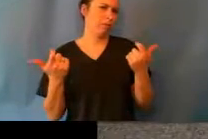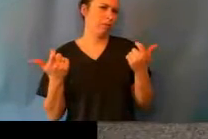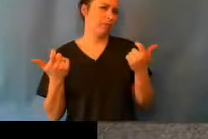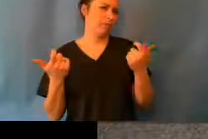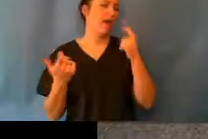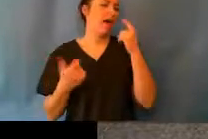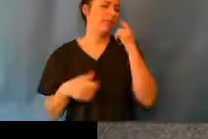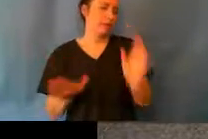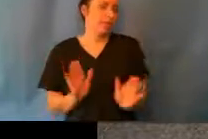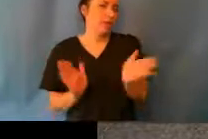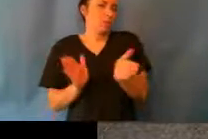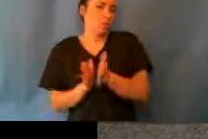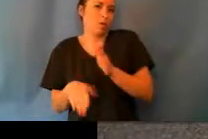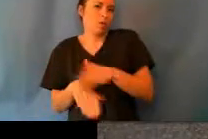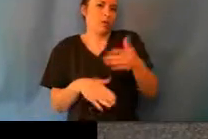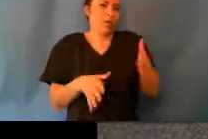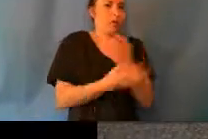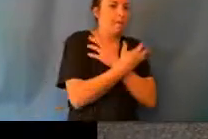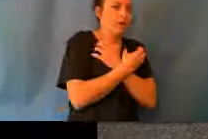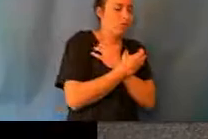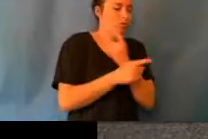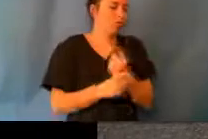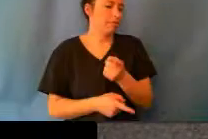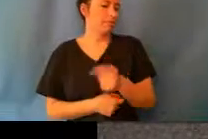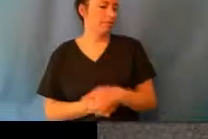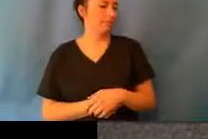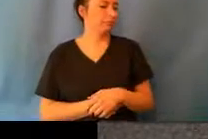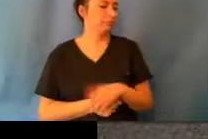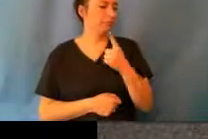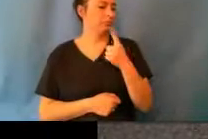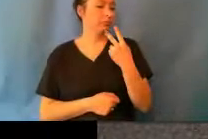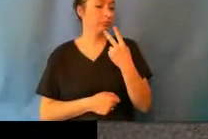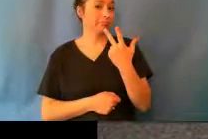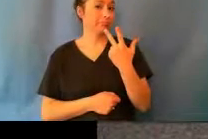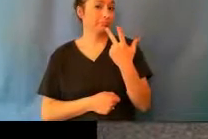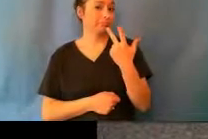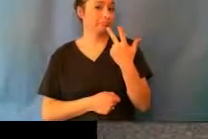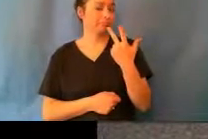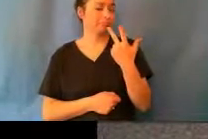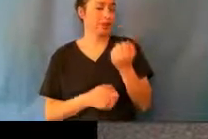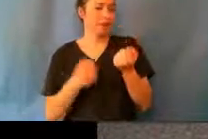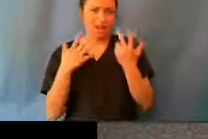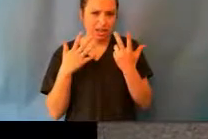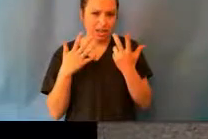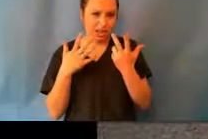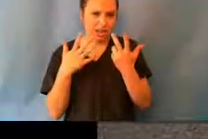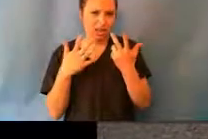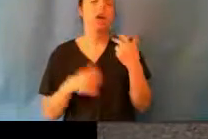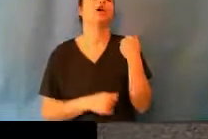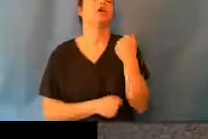I think he might be shorter too. Let's count and check. 1, 2, 3. How many squares tall is